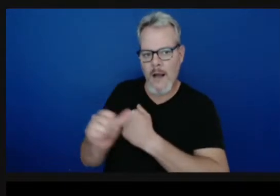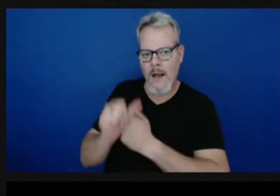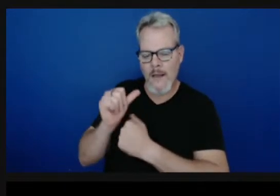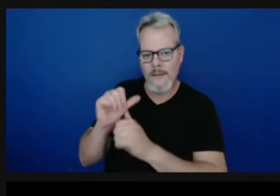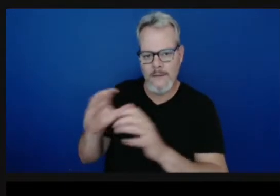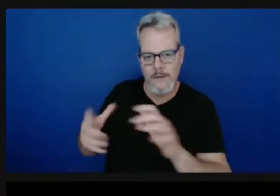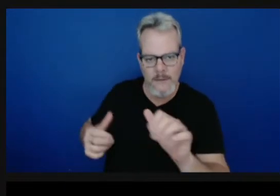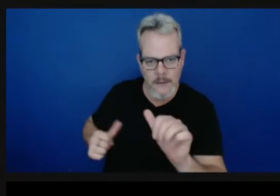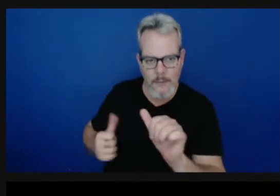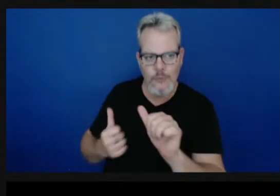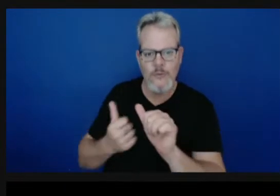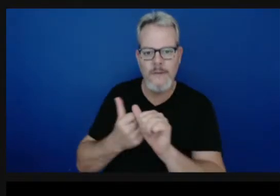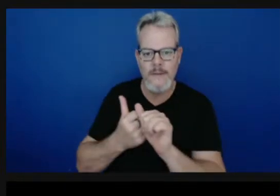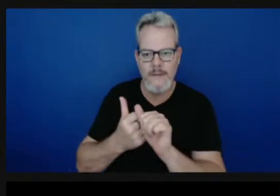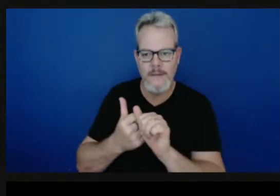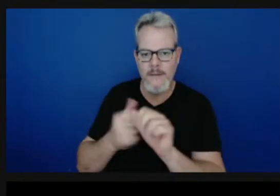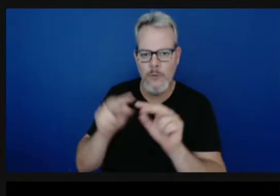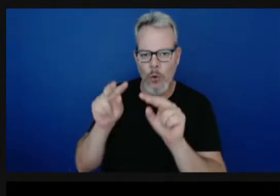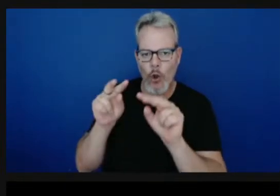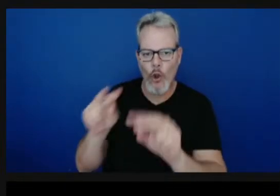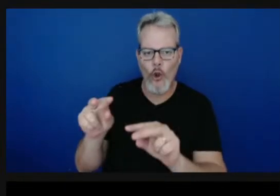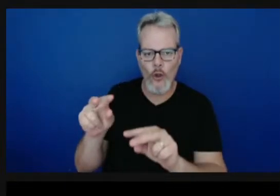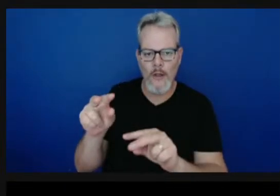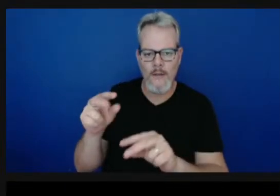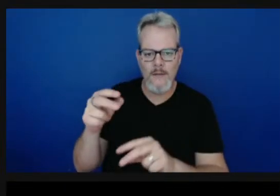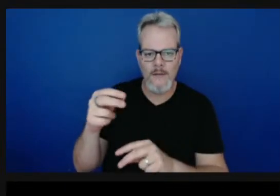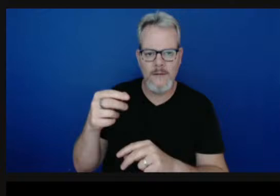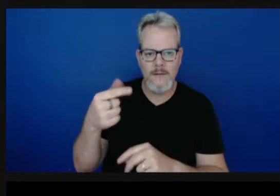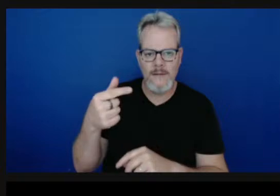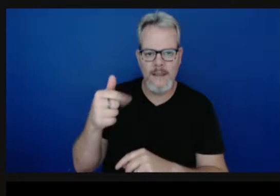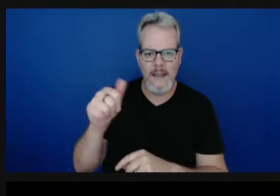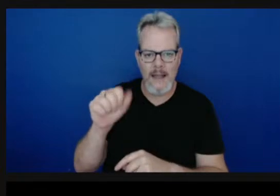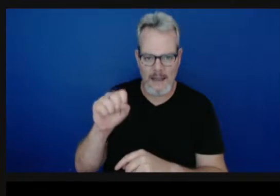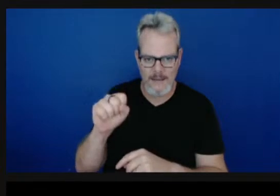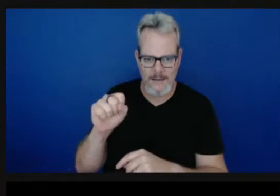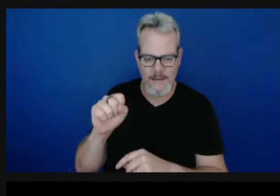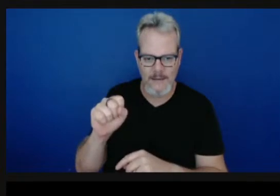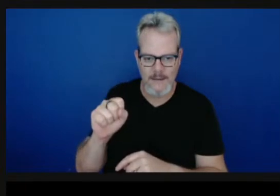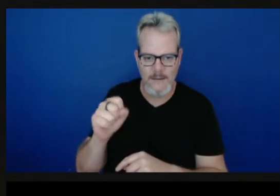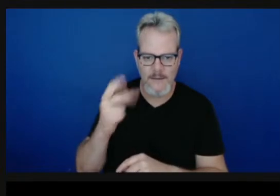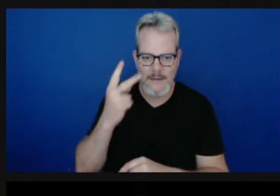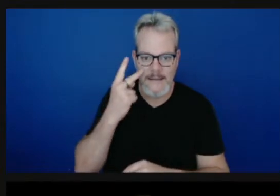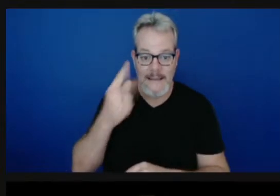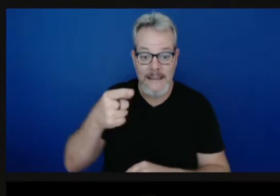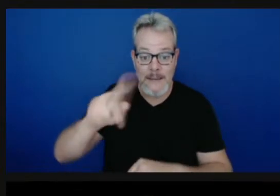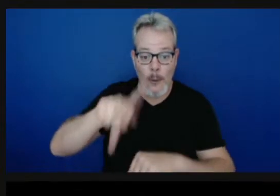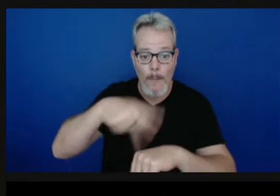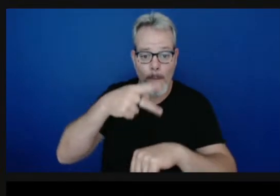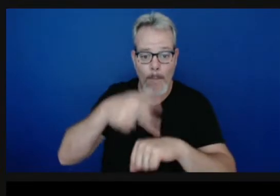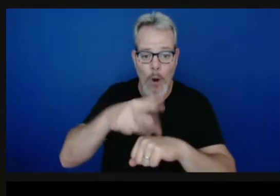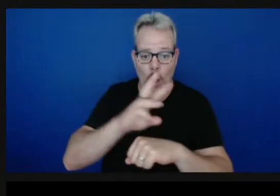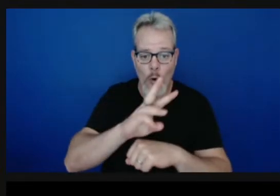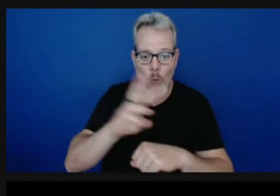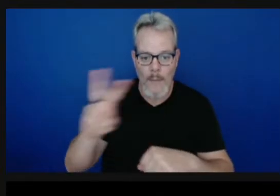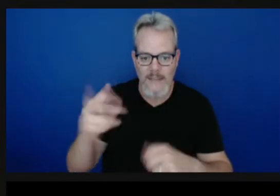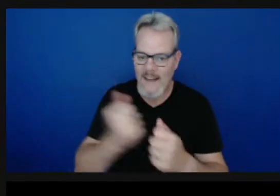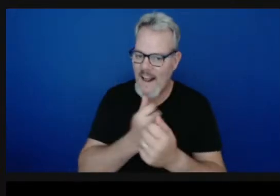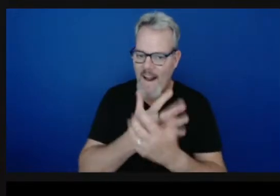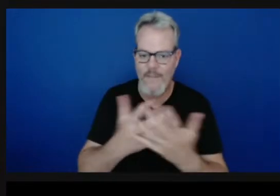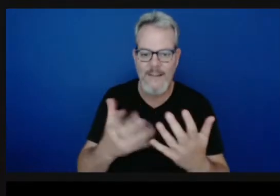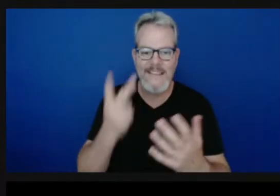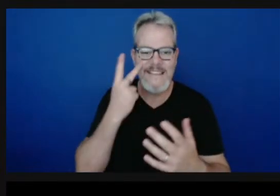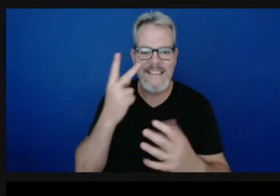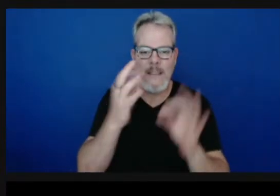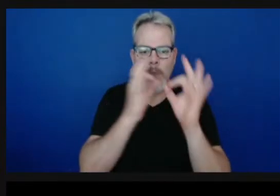at our gas. And to start, we'll look at the National Park website here, where everything is in the green as usual.